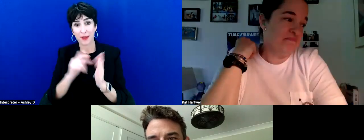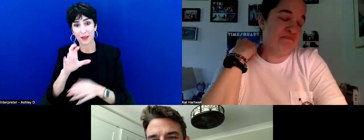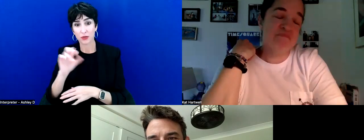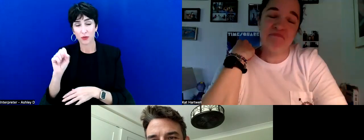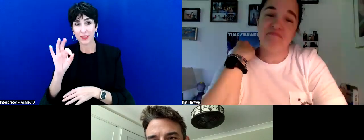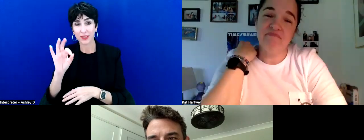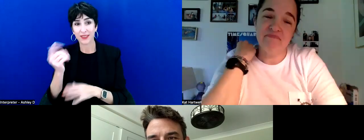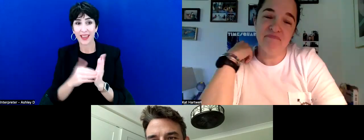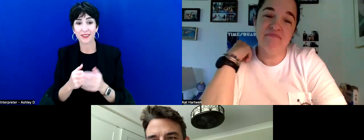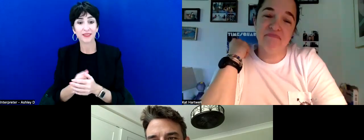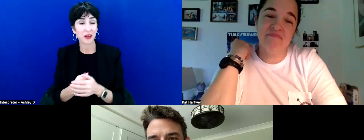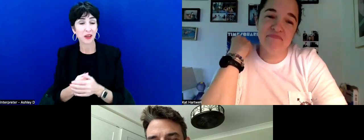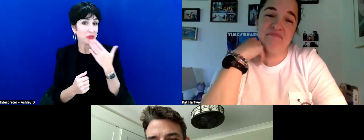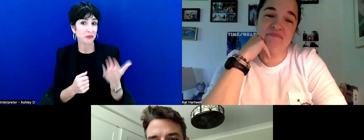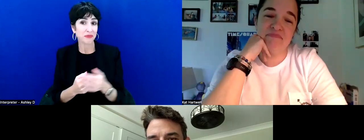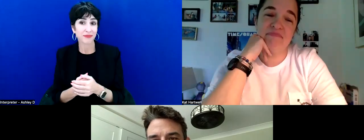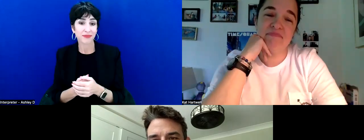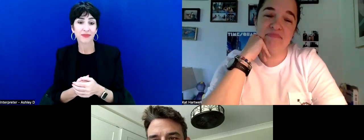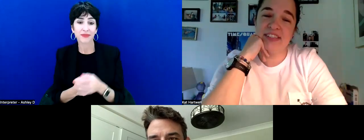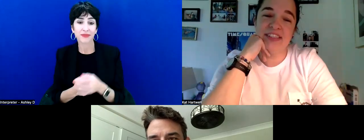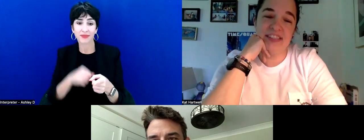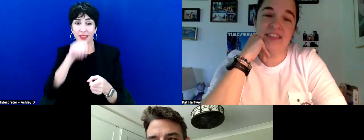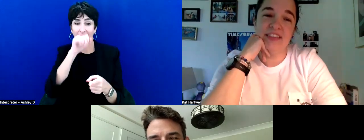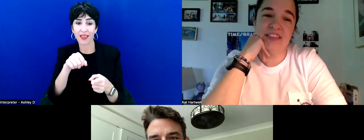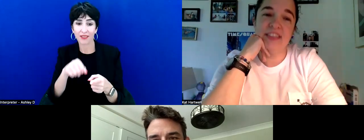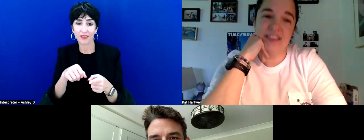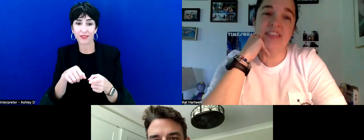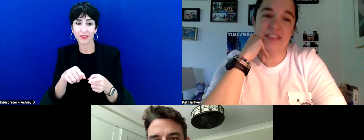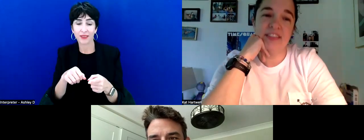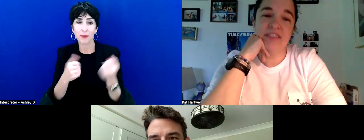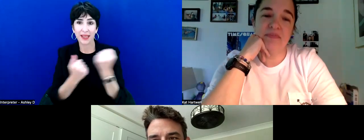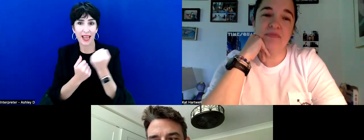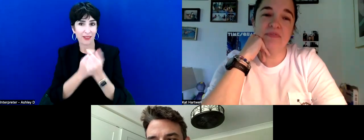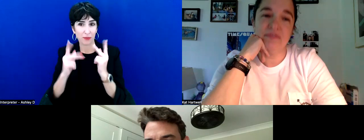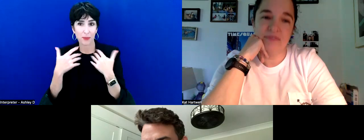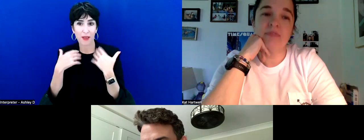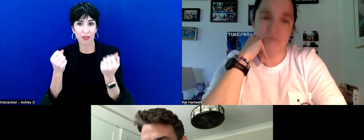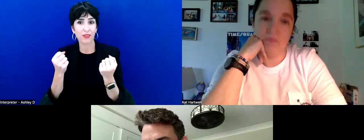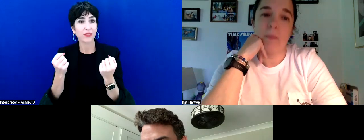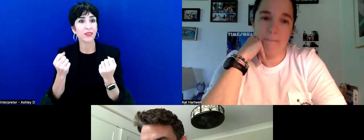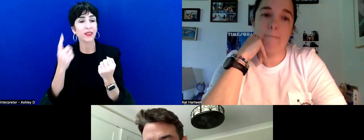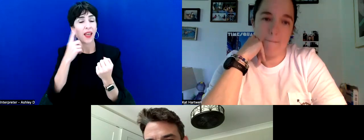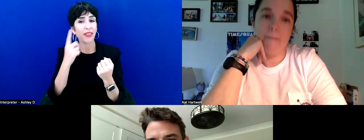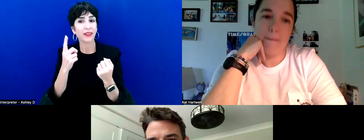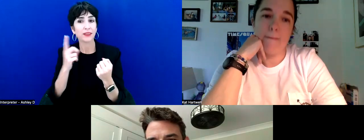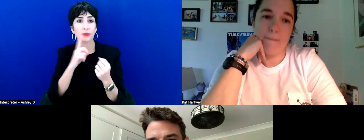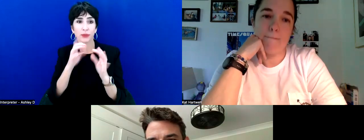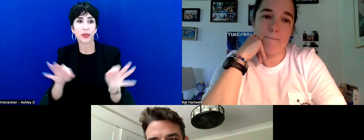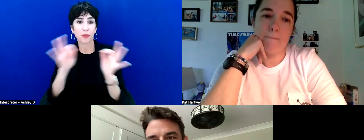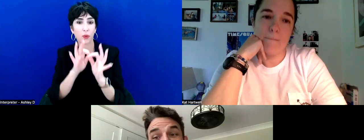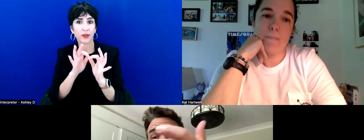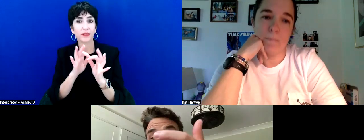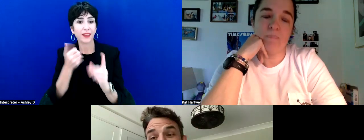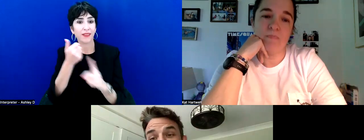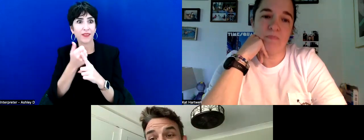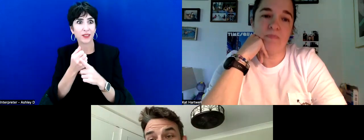CrossFit. Oh, good, good. I love being an advocate for people's health. I think it's so important, and it